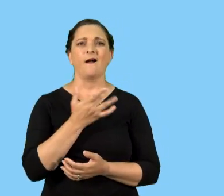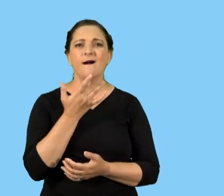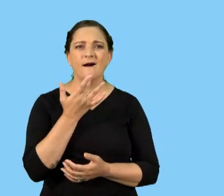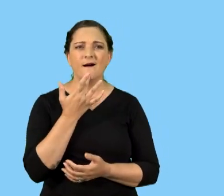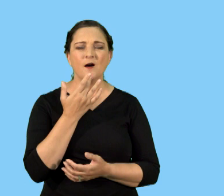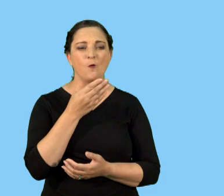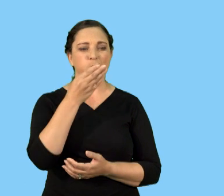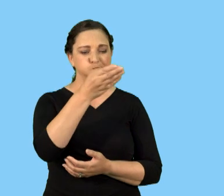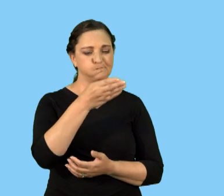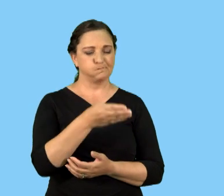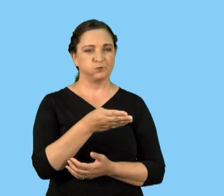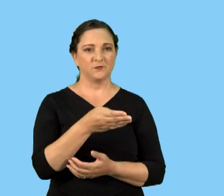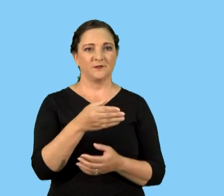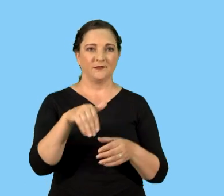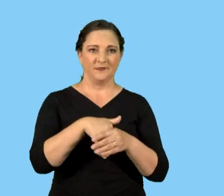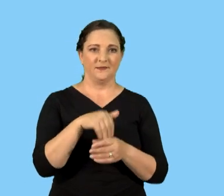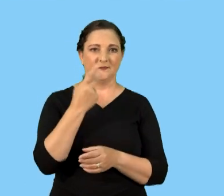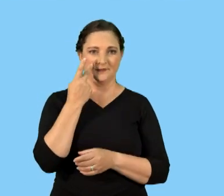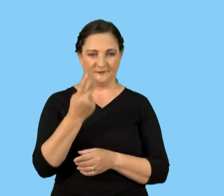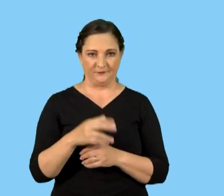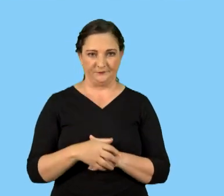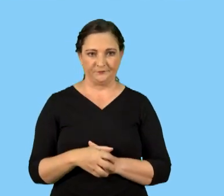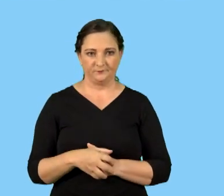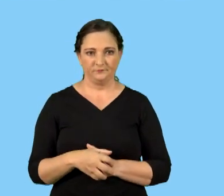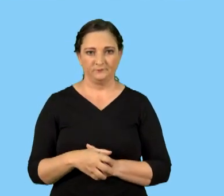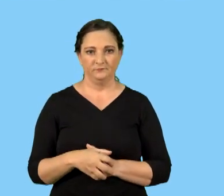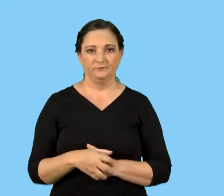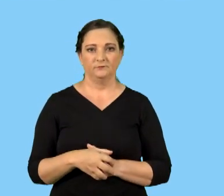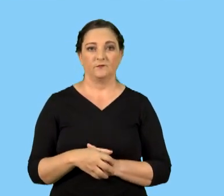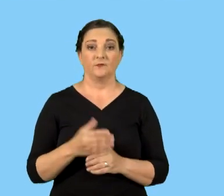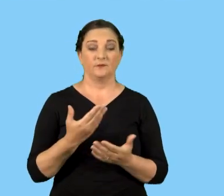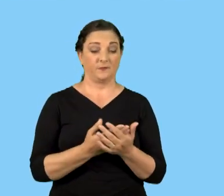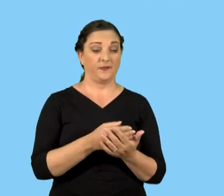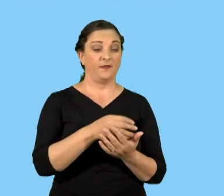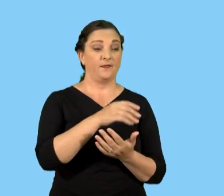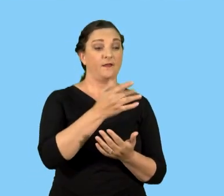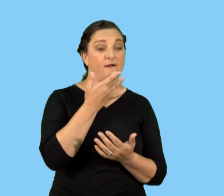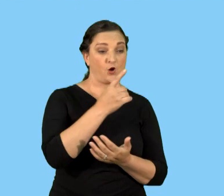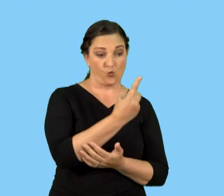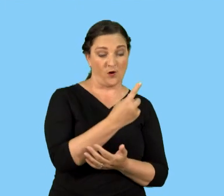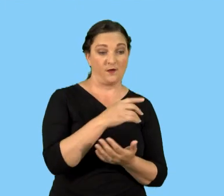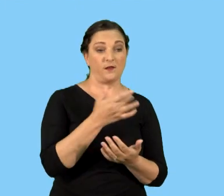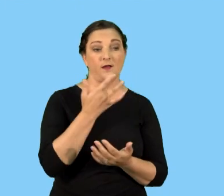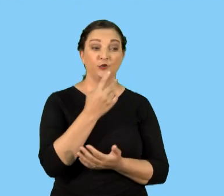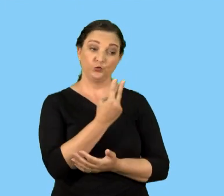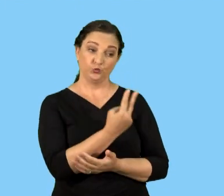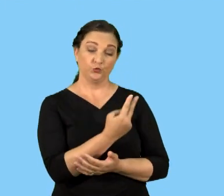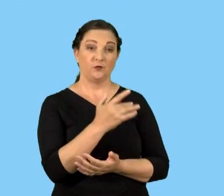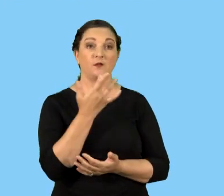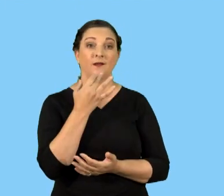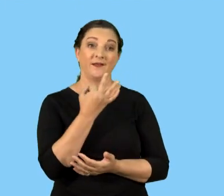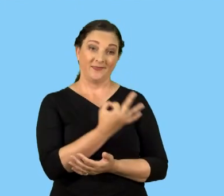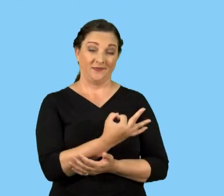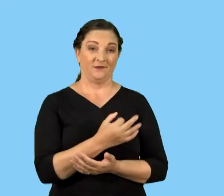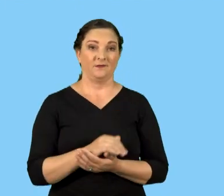is found in the transition elements in the periodic table. That means it can exist in different states. We can have iron 1, iron 2, and